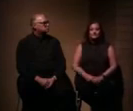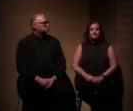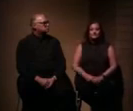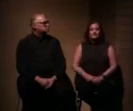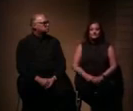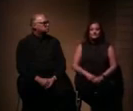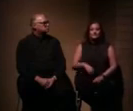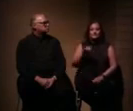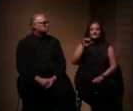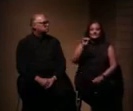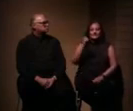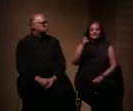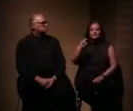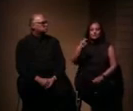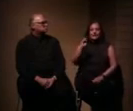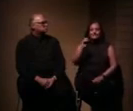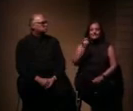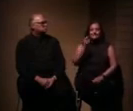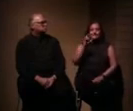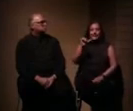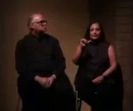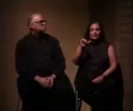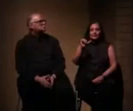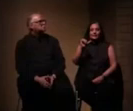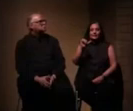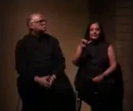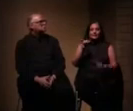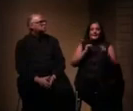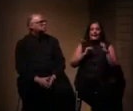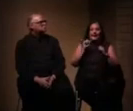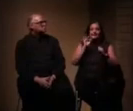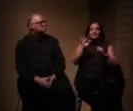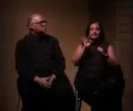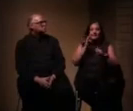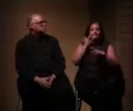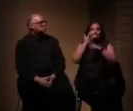Sean Mallory, Acts of Faith, Local Theater Company.